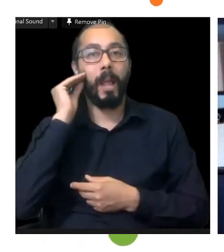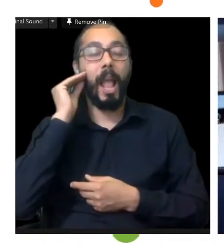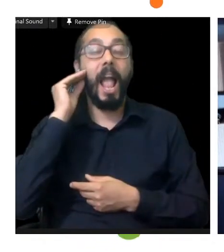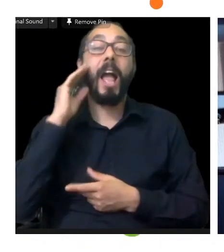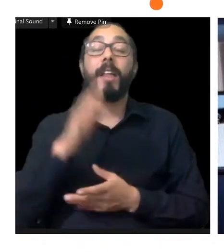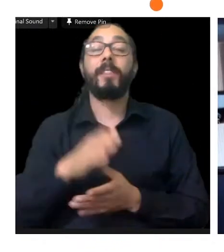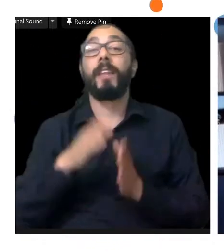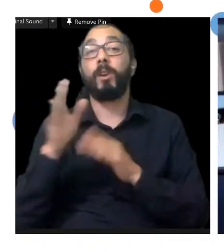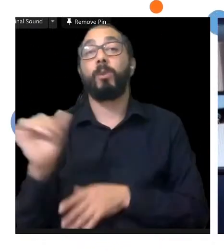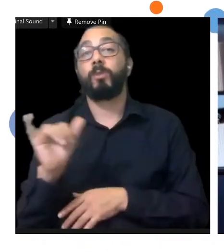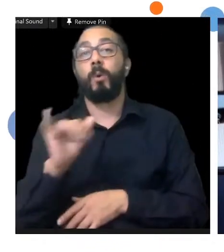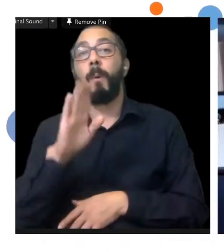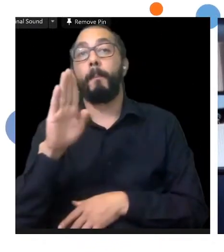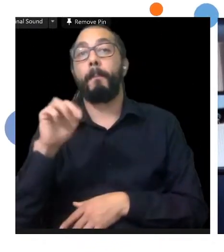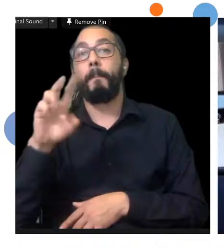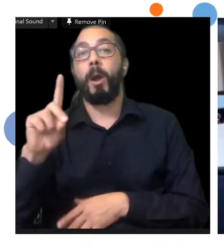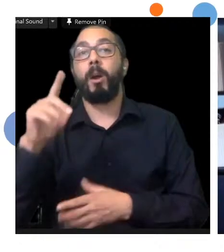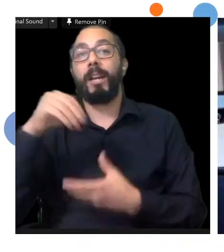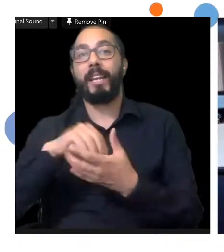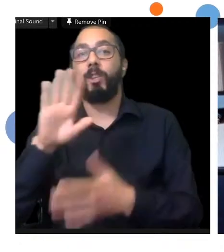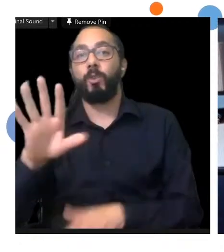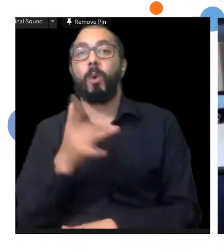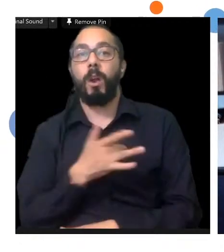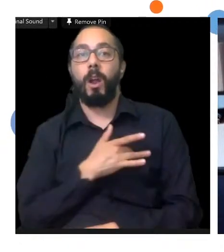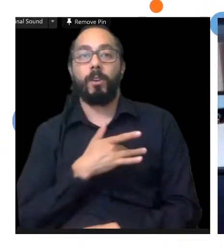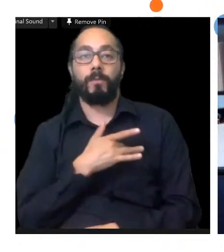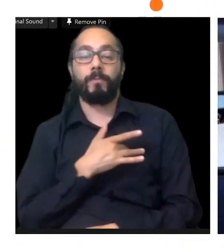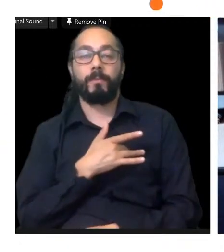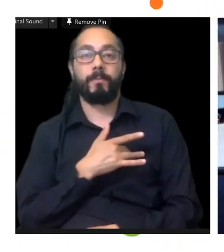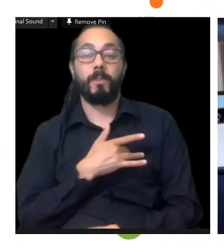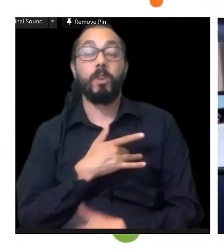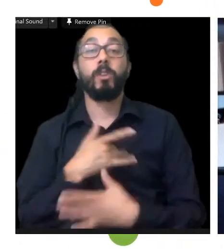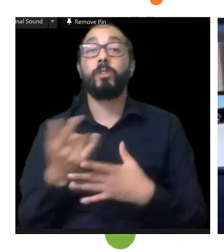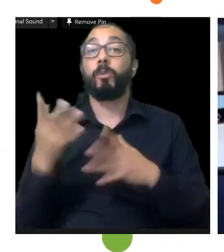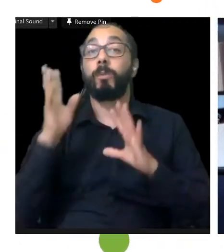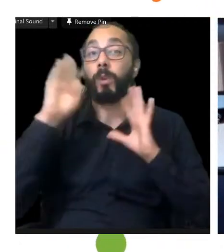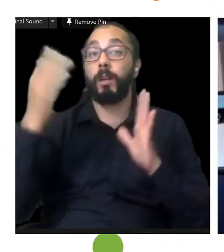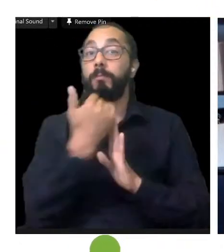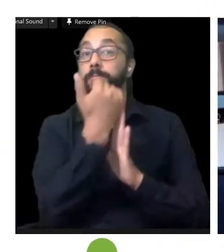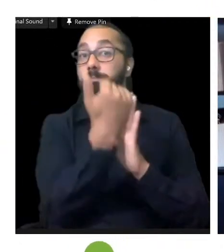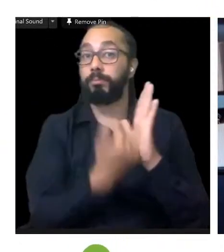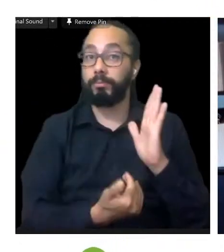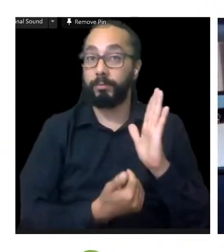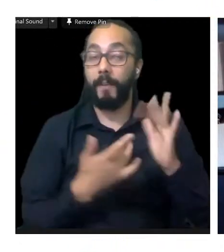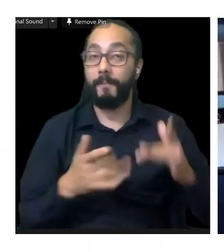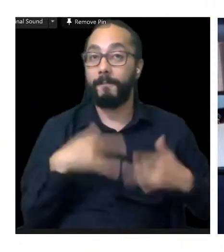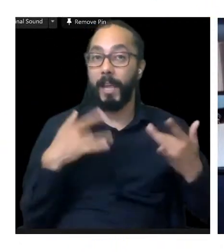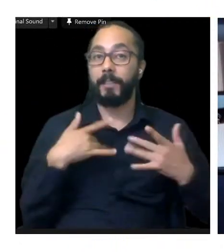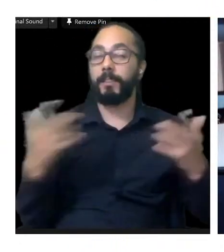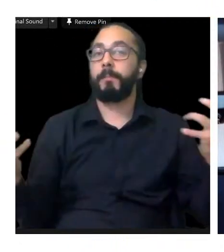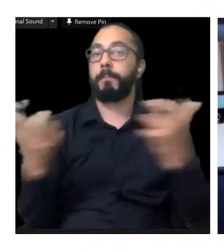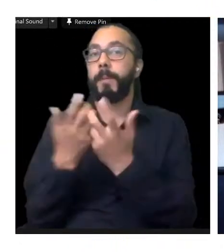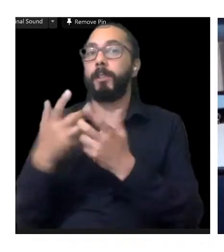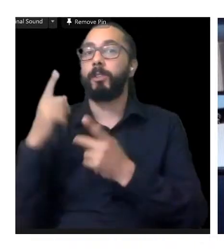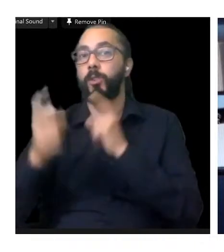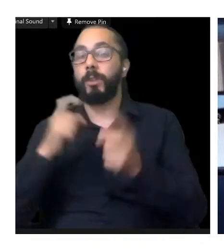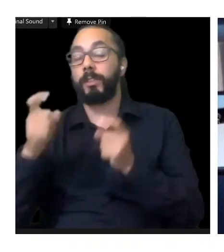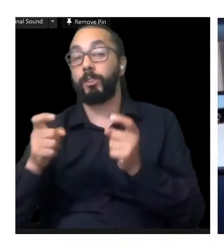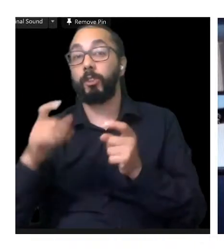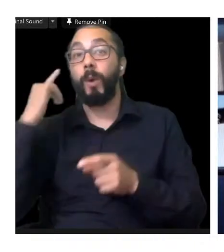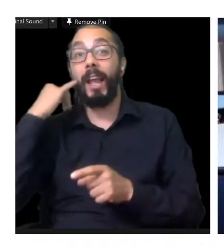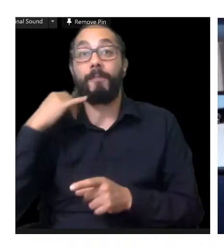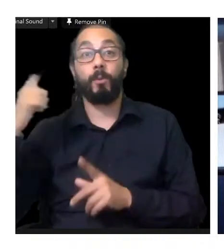We created a slate of events that mirrored donor levels. So higher donation levels gave access to